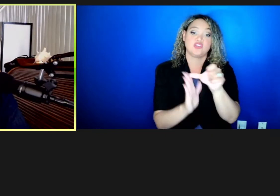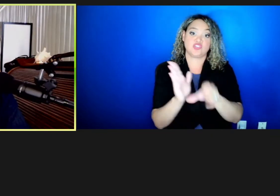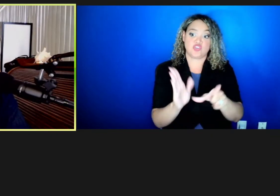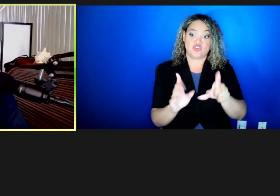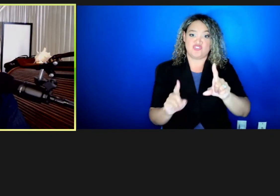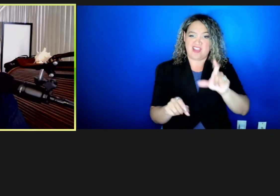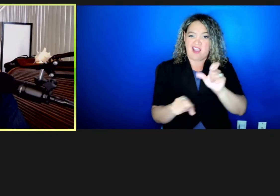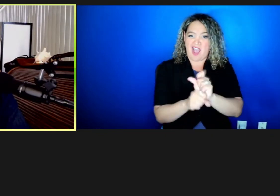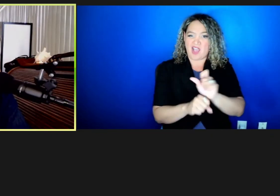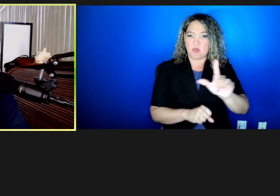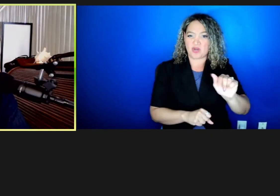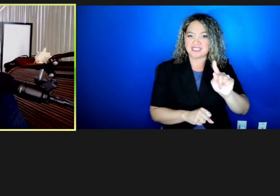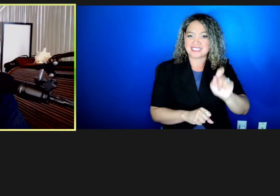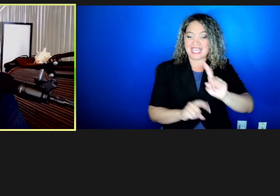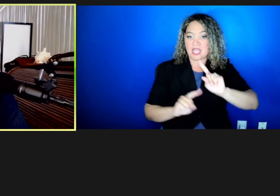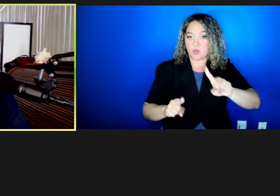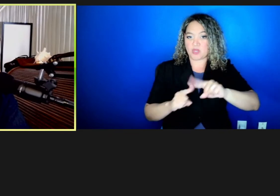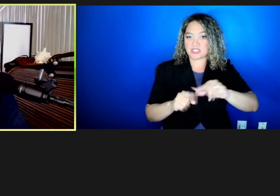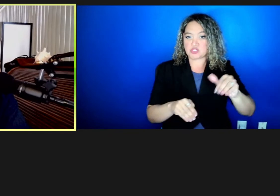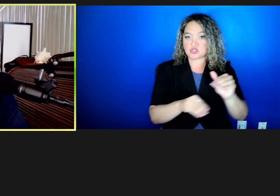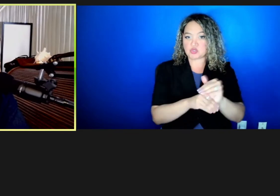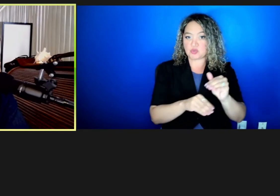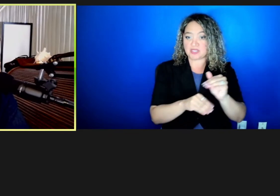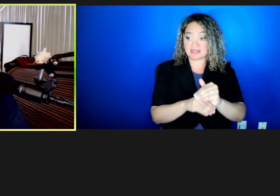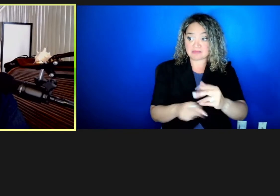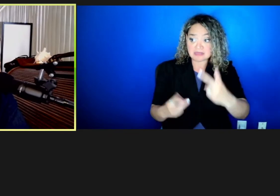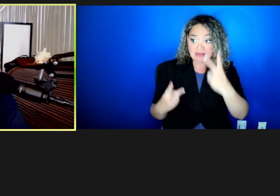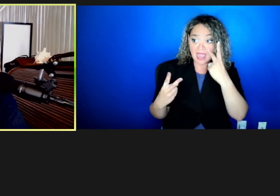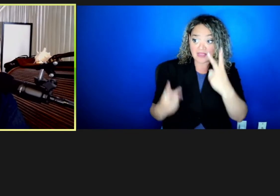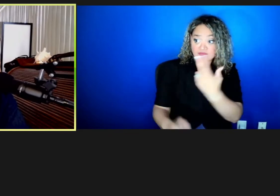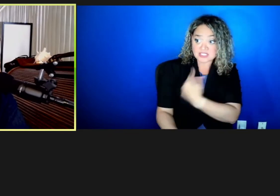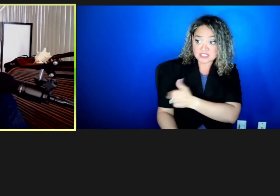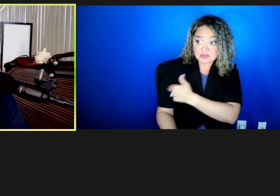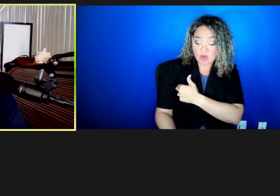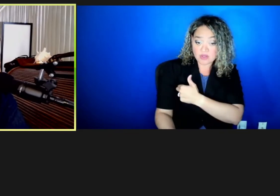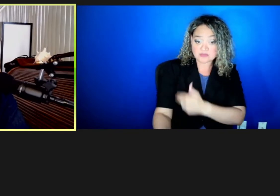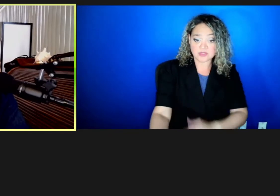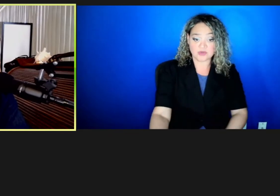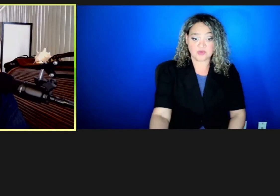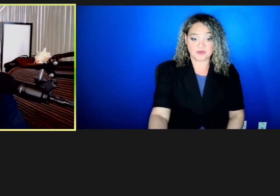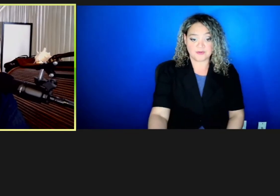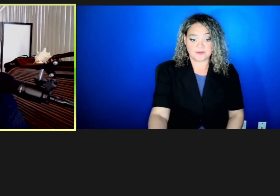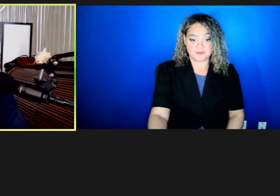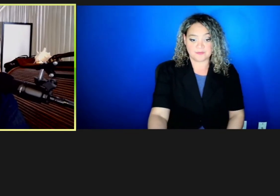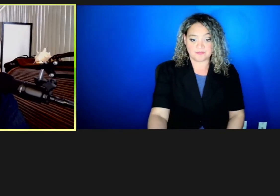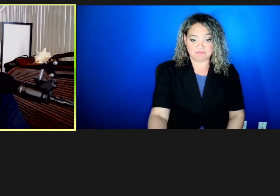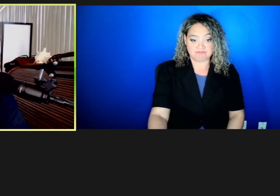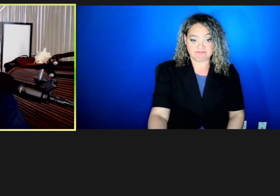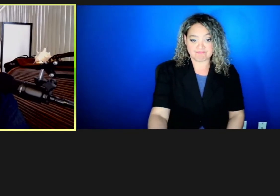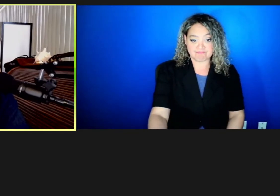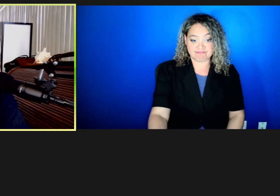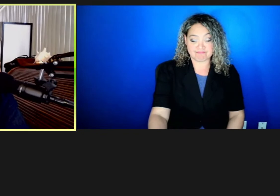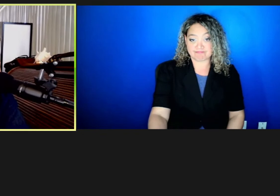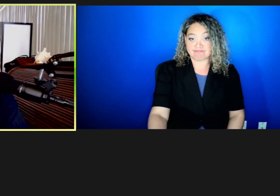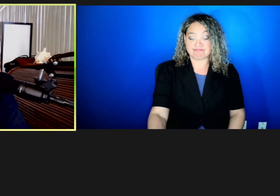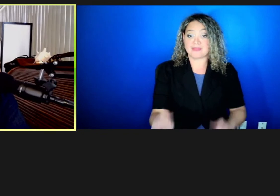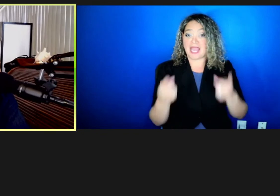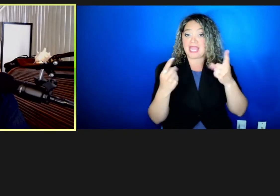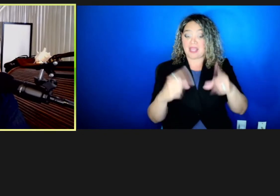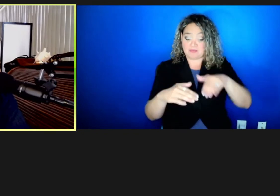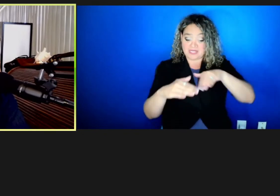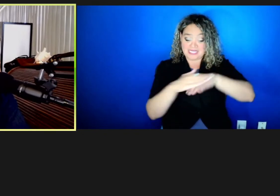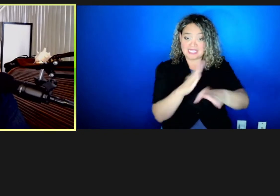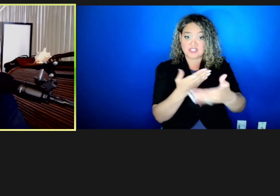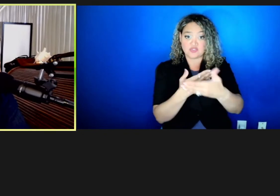meeting and was able to drop by the hospital on my way home. I happened to be in her room when